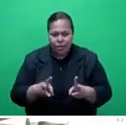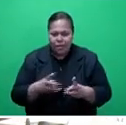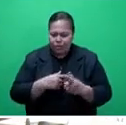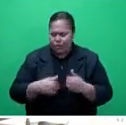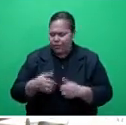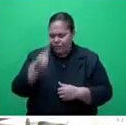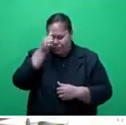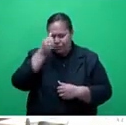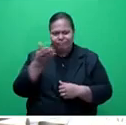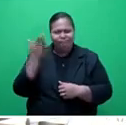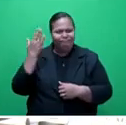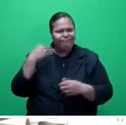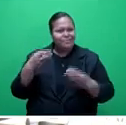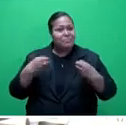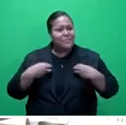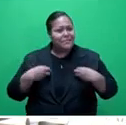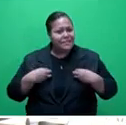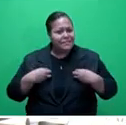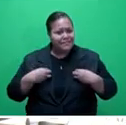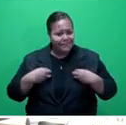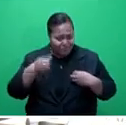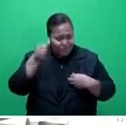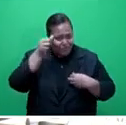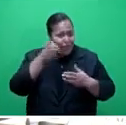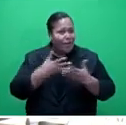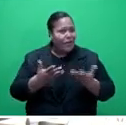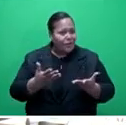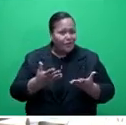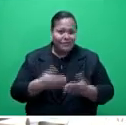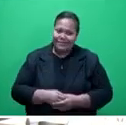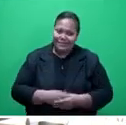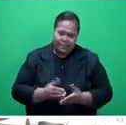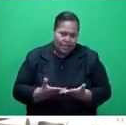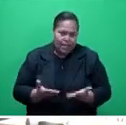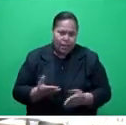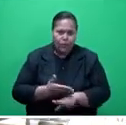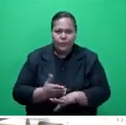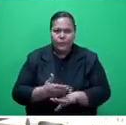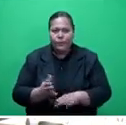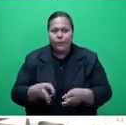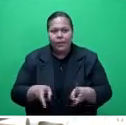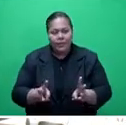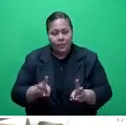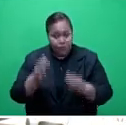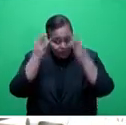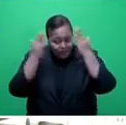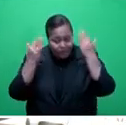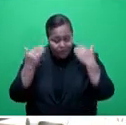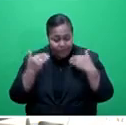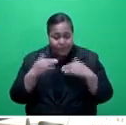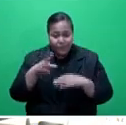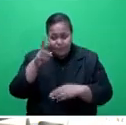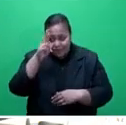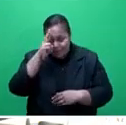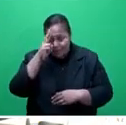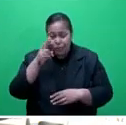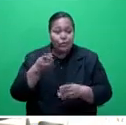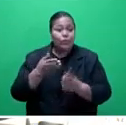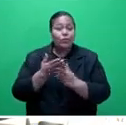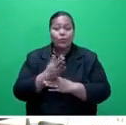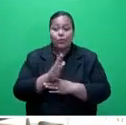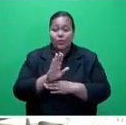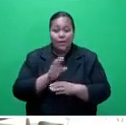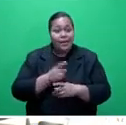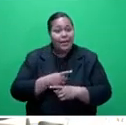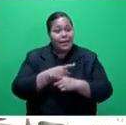as business as usual. Mr. Speaker, sir, it is through the guidance and the leadership of